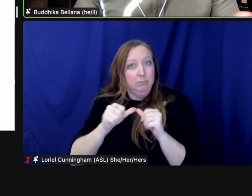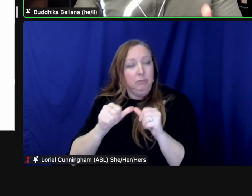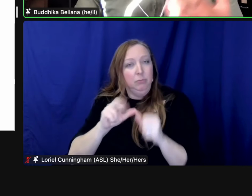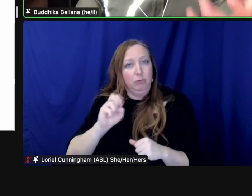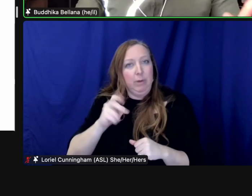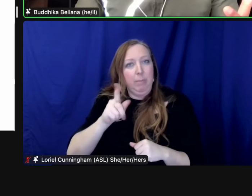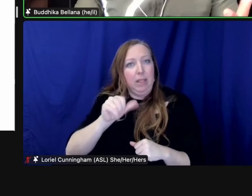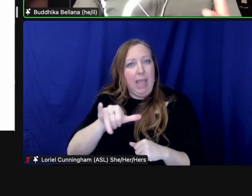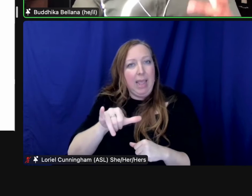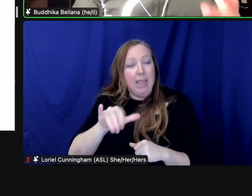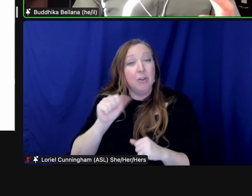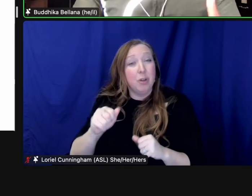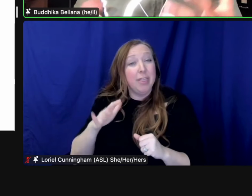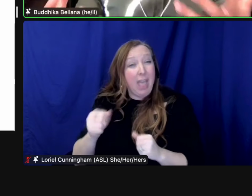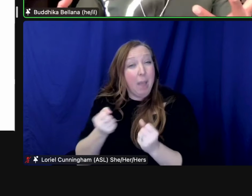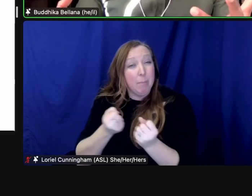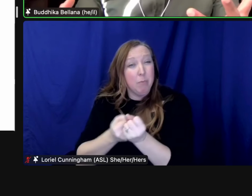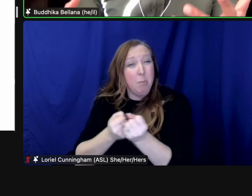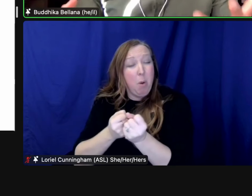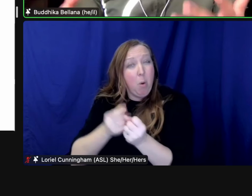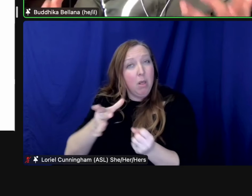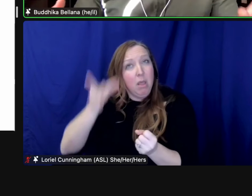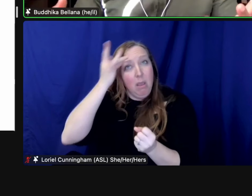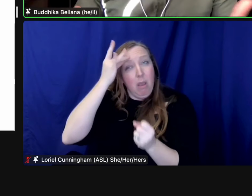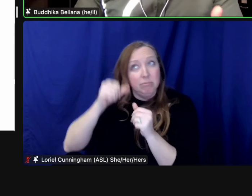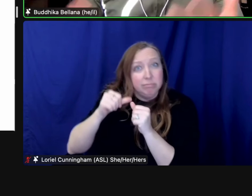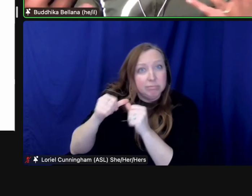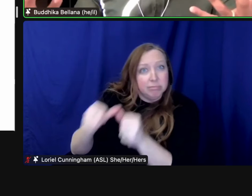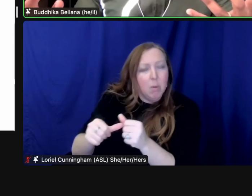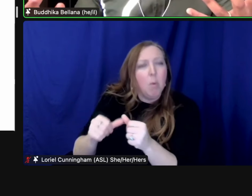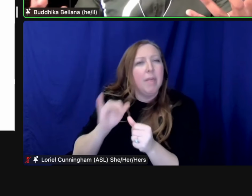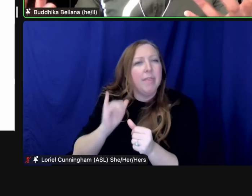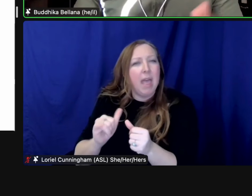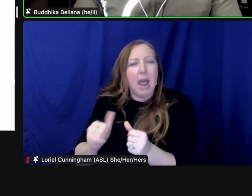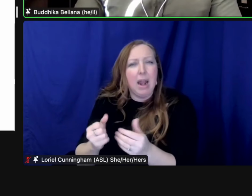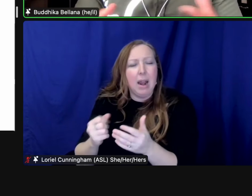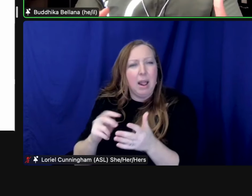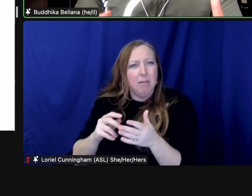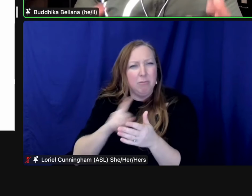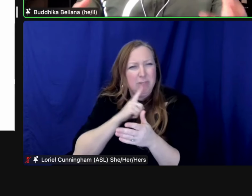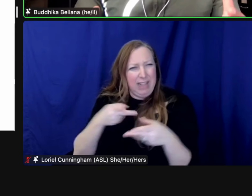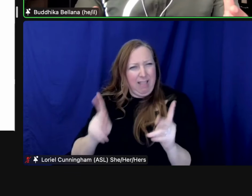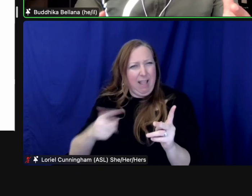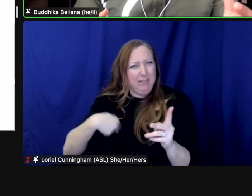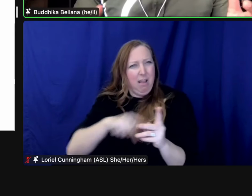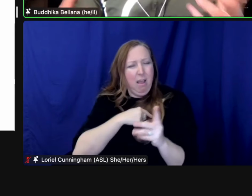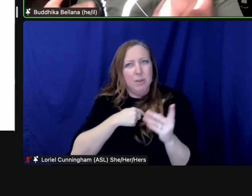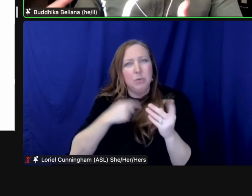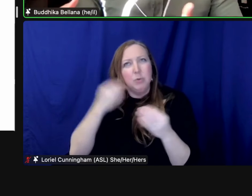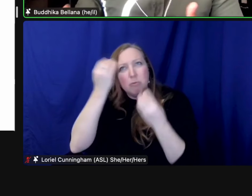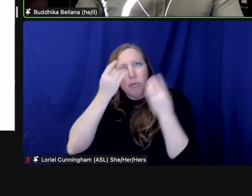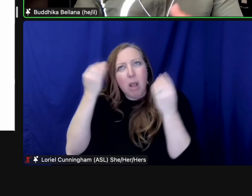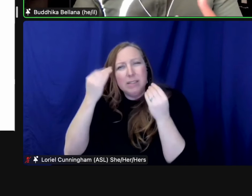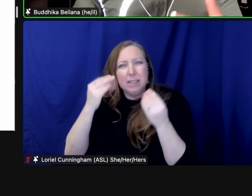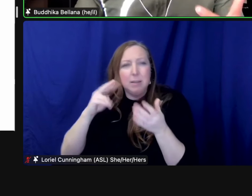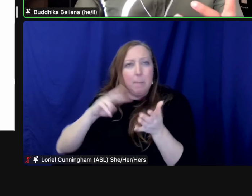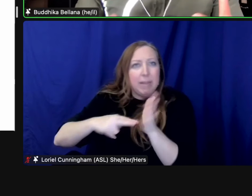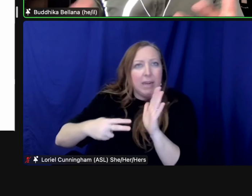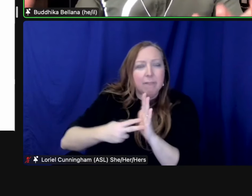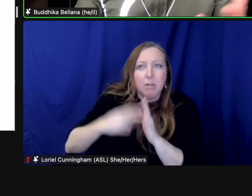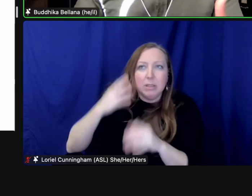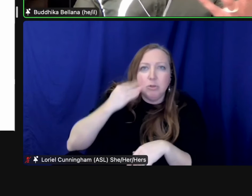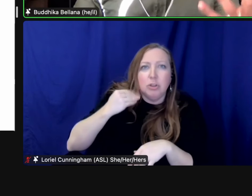consolidation? Does it maybe allow us to prioritize meaningful experiences in memory and allow